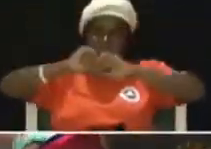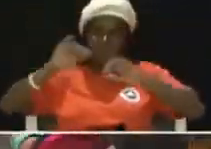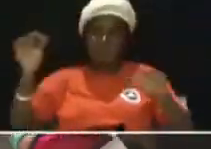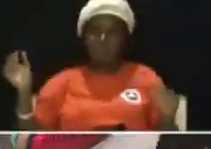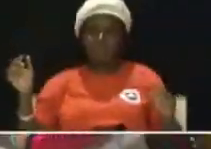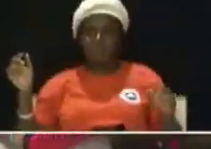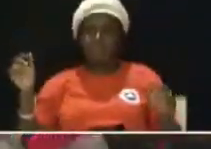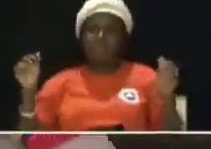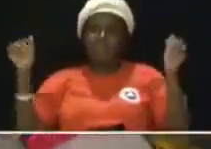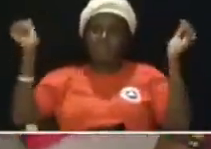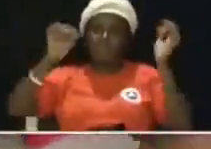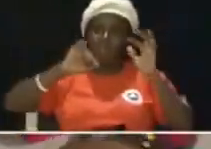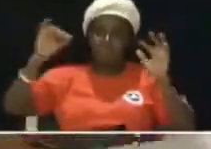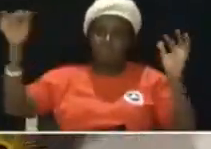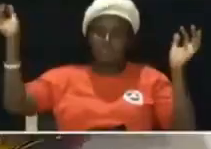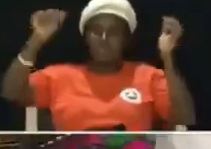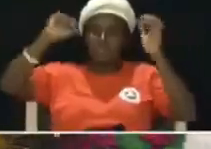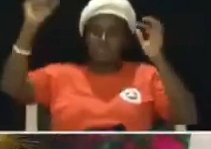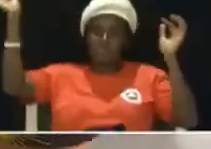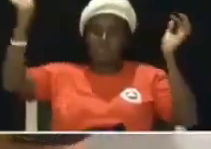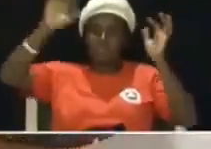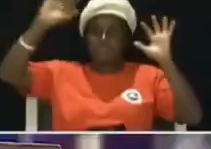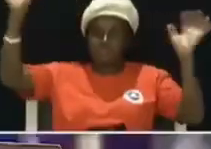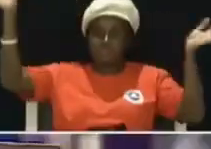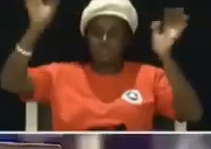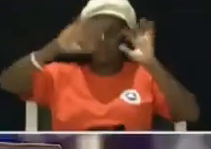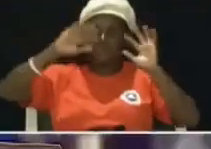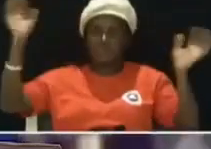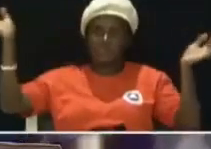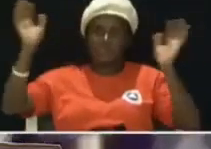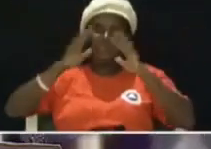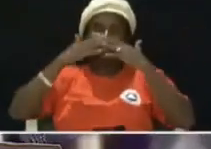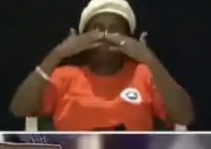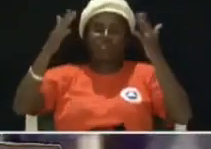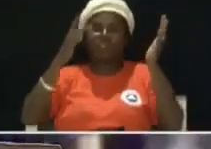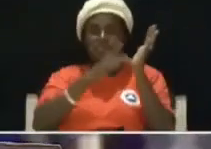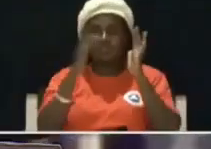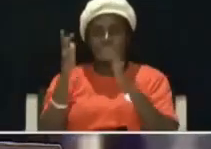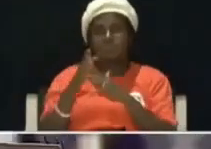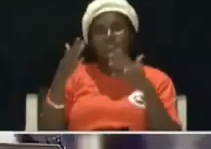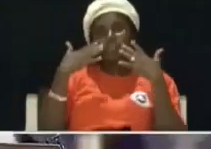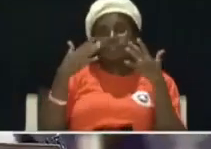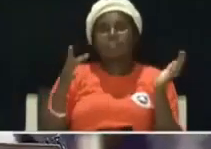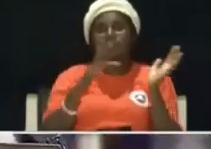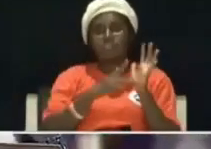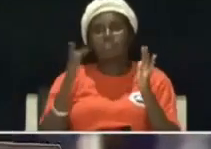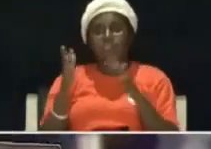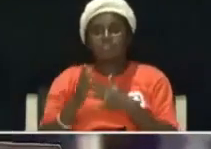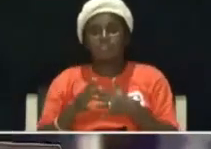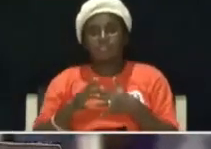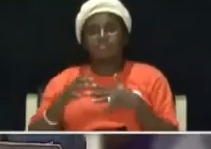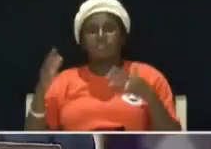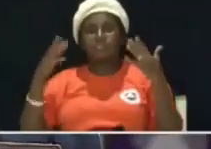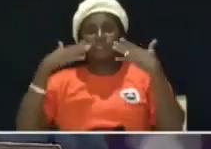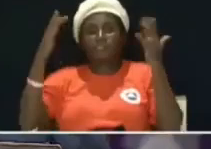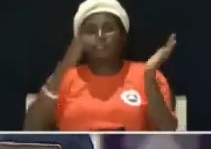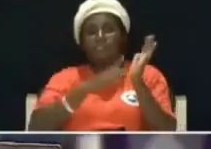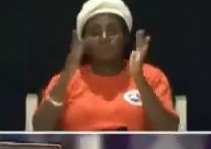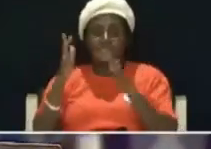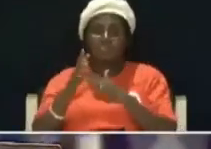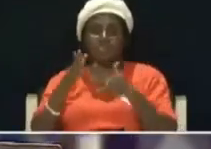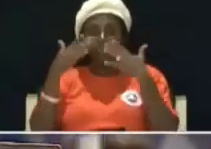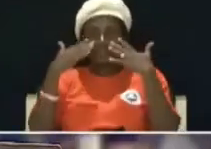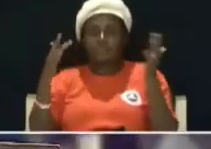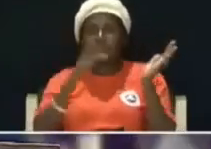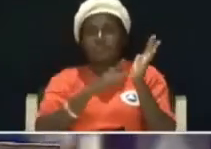end. Bless the name of the Lord. We worship you. Thank you, Jesus. Thank you, Jesus. Thank you,